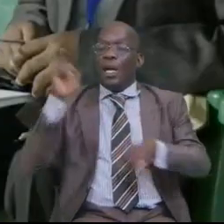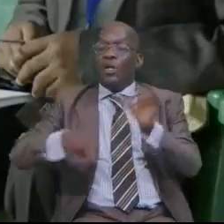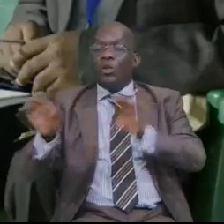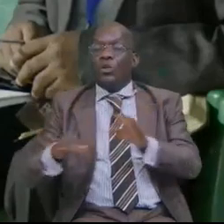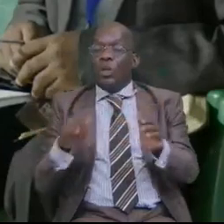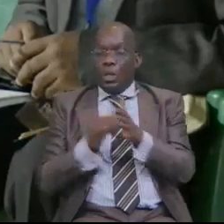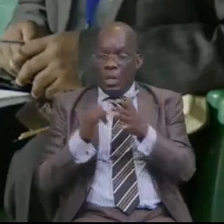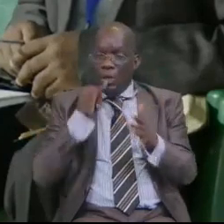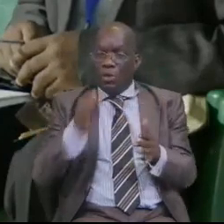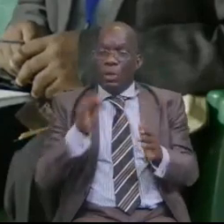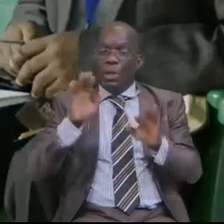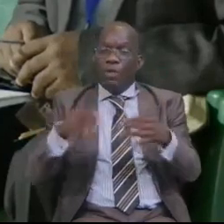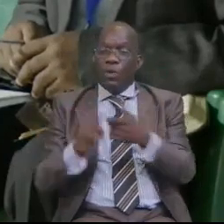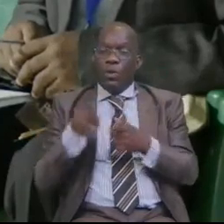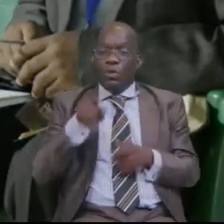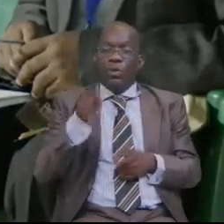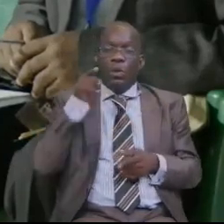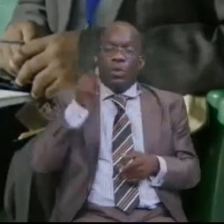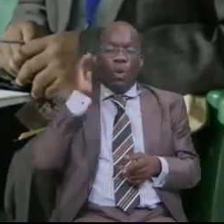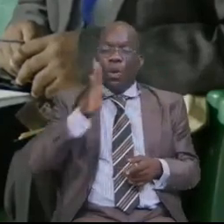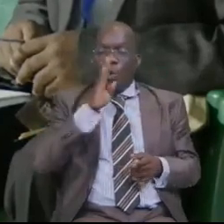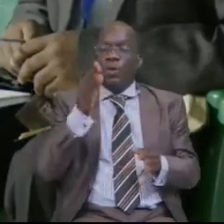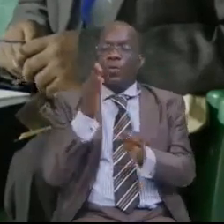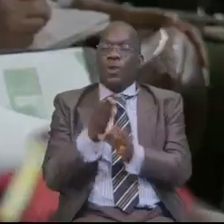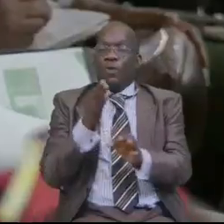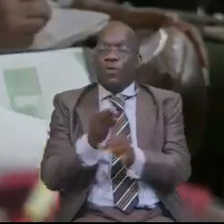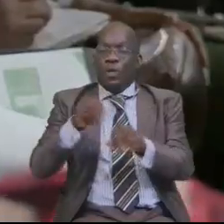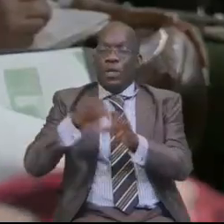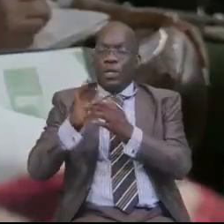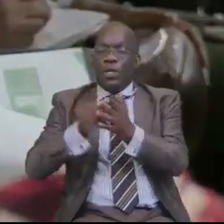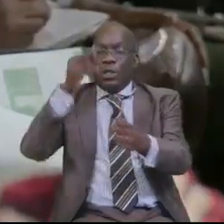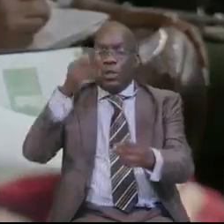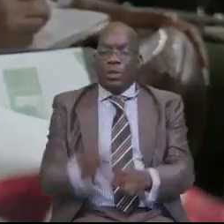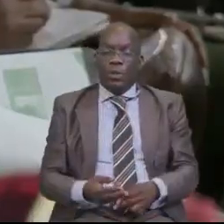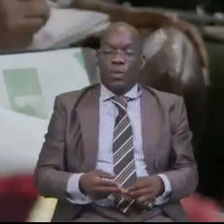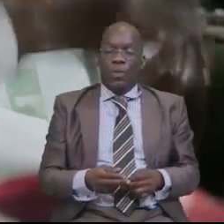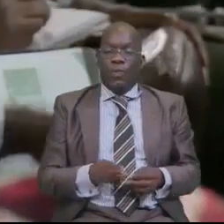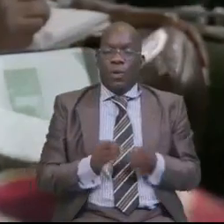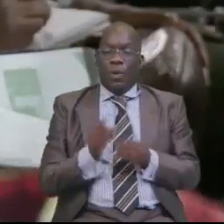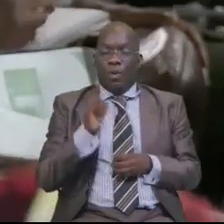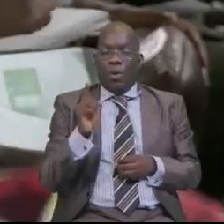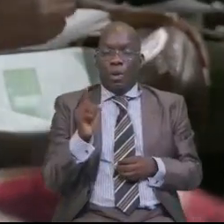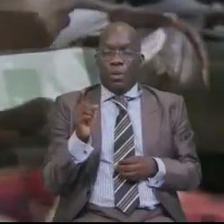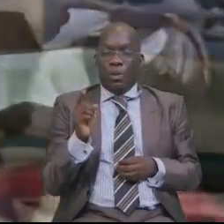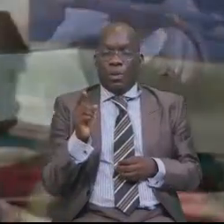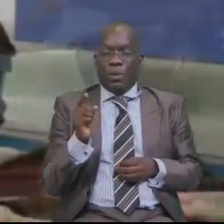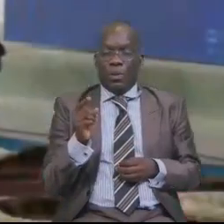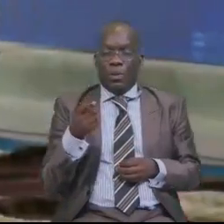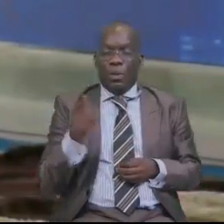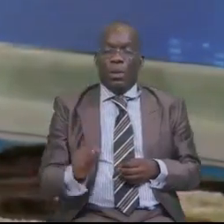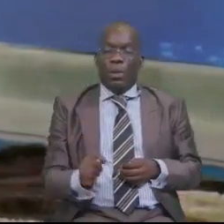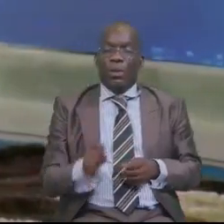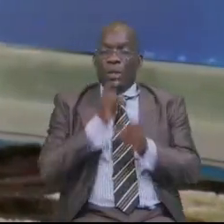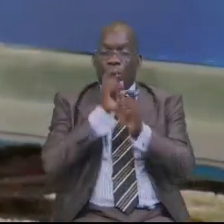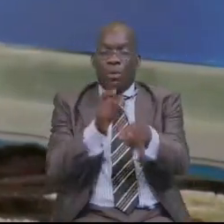hand. You will be faithful in Jesus' name. Look at number 1. Number 1, the